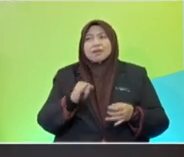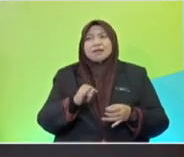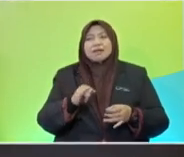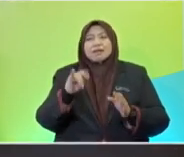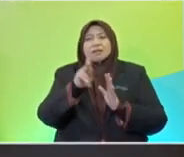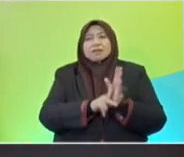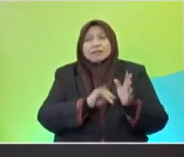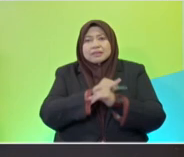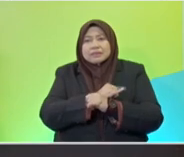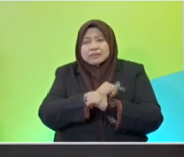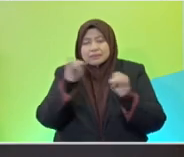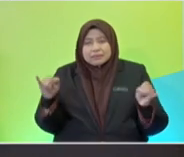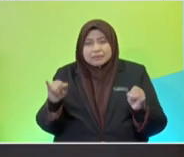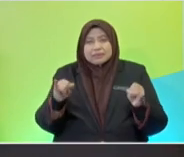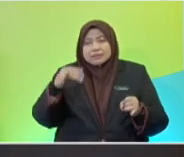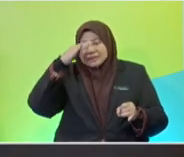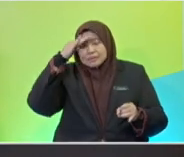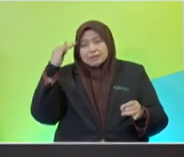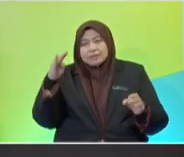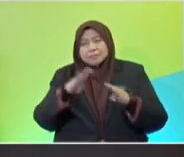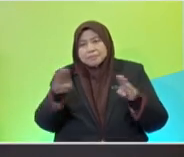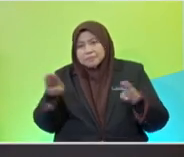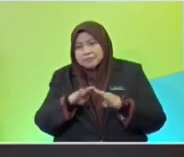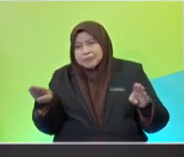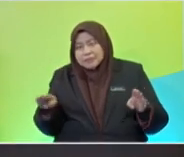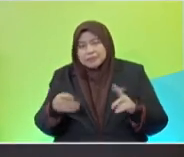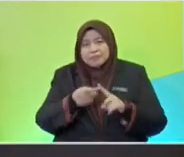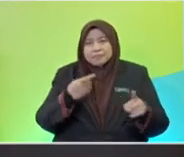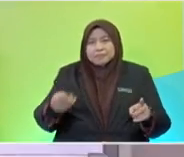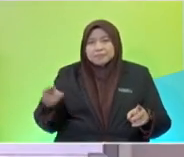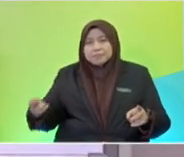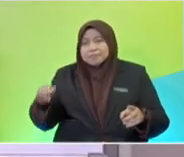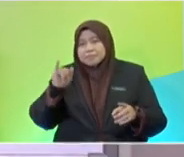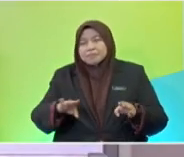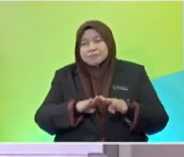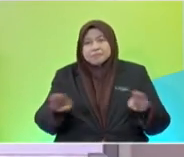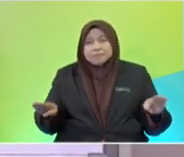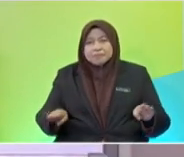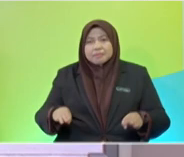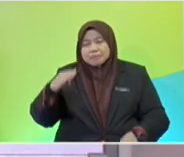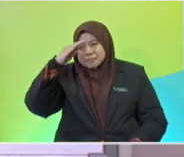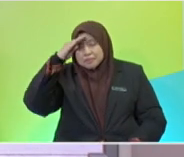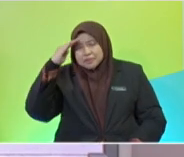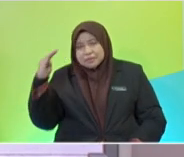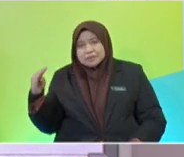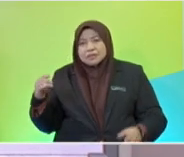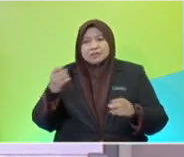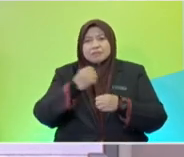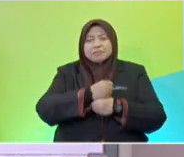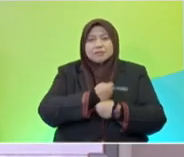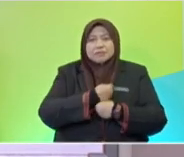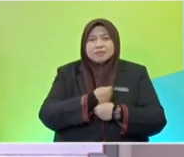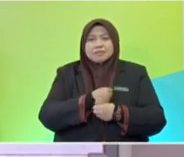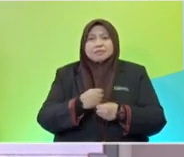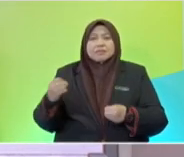between among these different materials. Yes. Because as we know that shadows are actually formed when